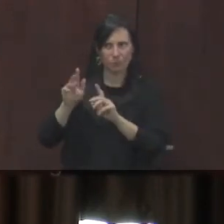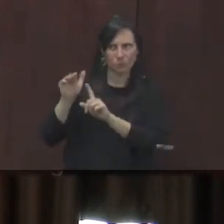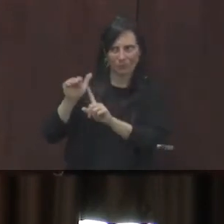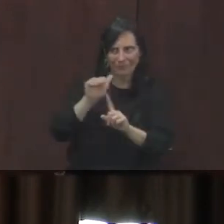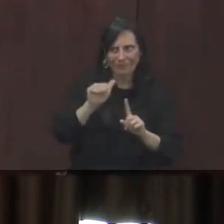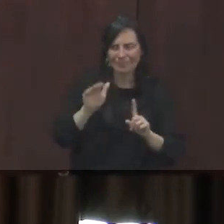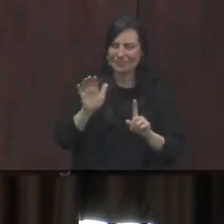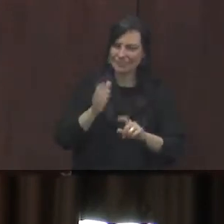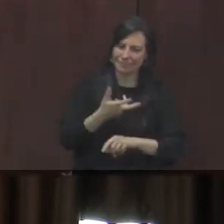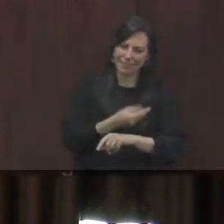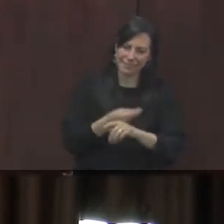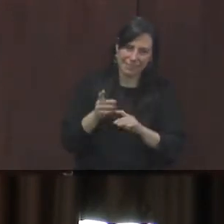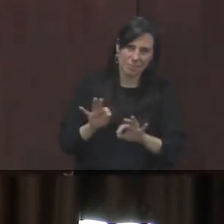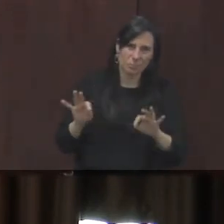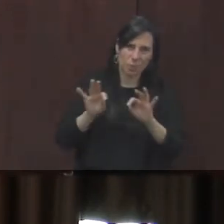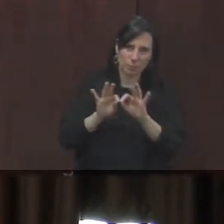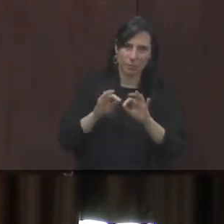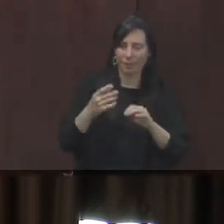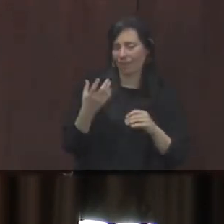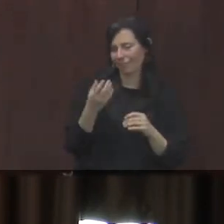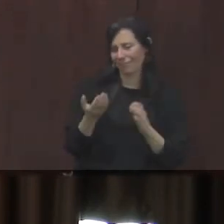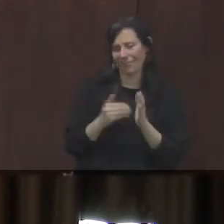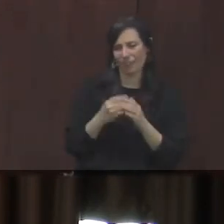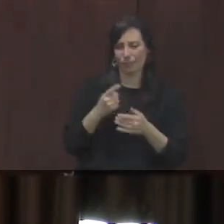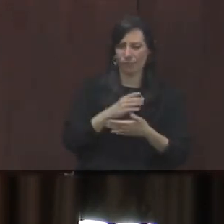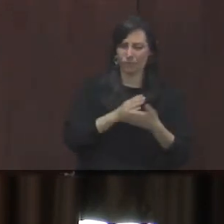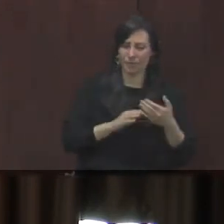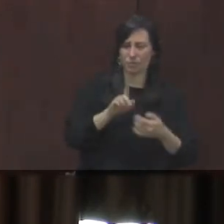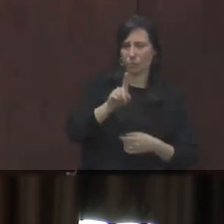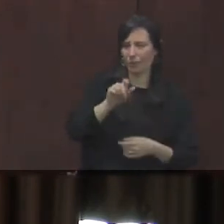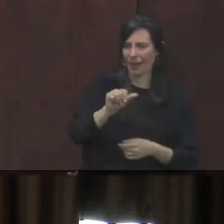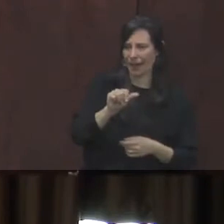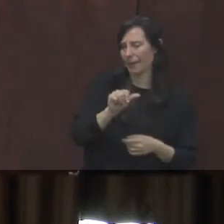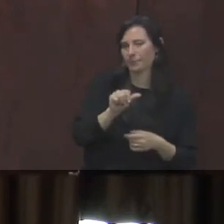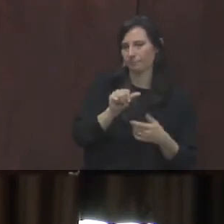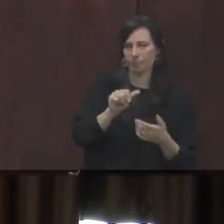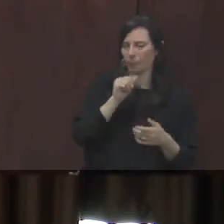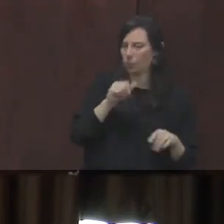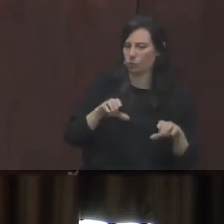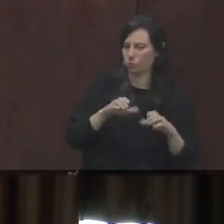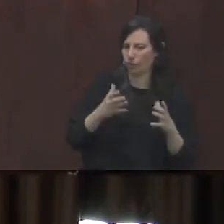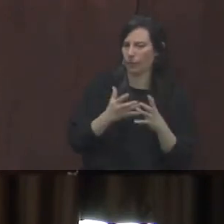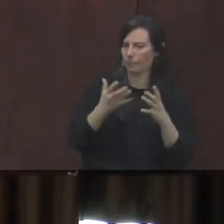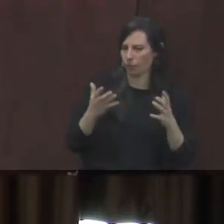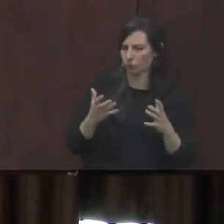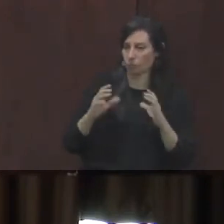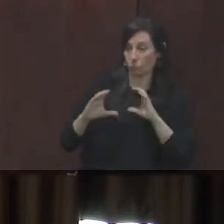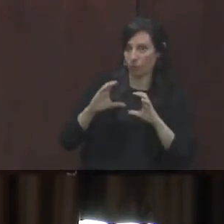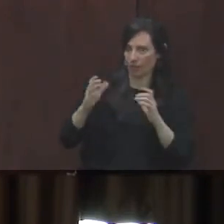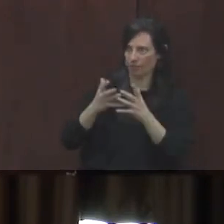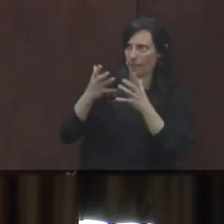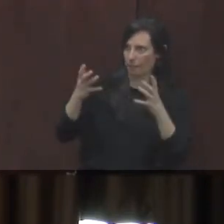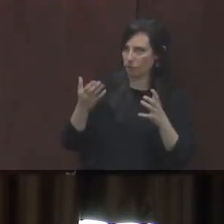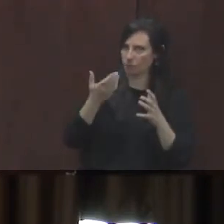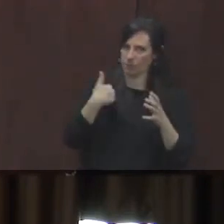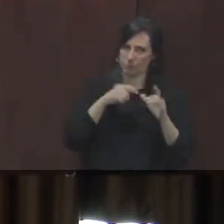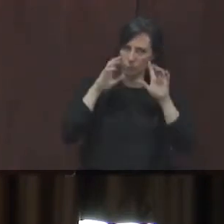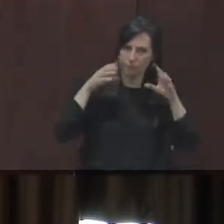with 1A, that just wasn't as much of the case because of the nature of that group, but definitely things that we're thinking about as we move